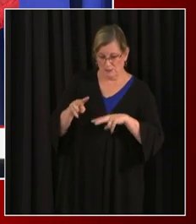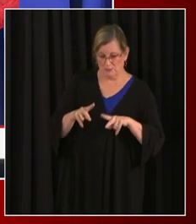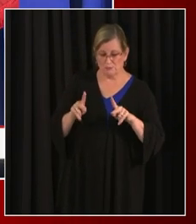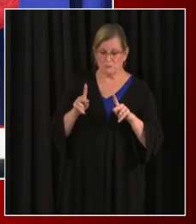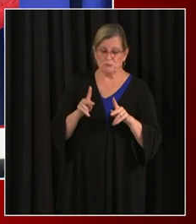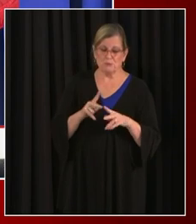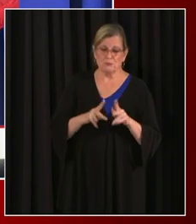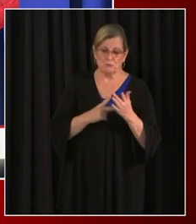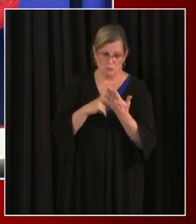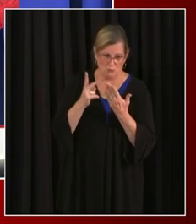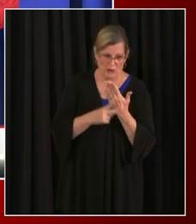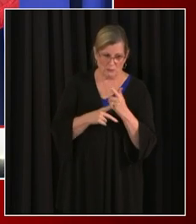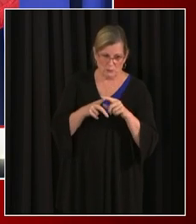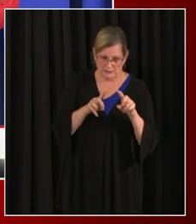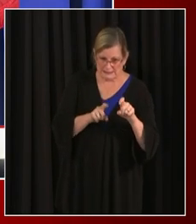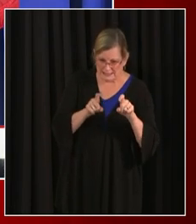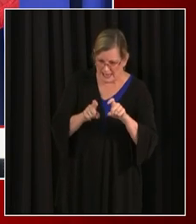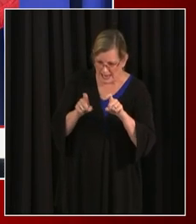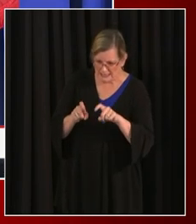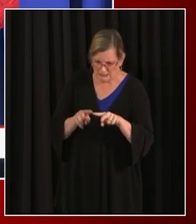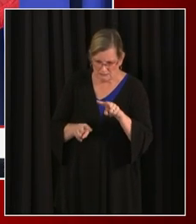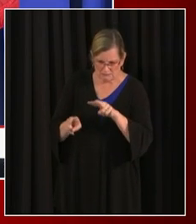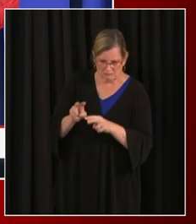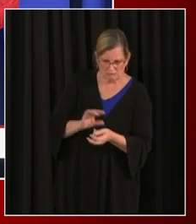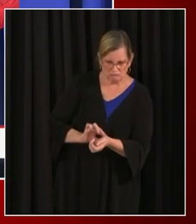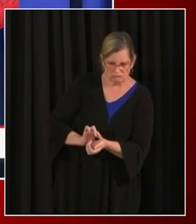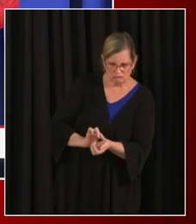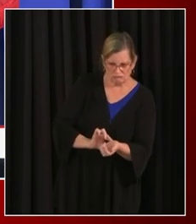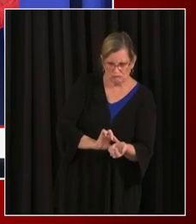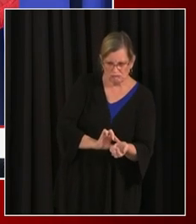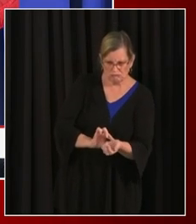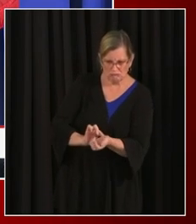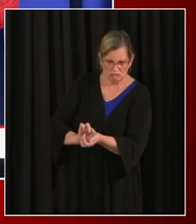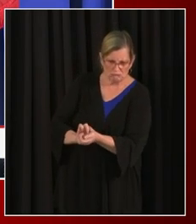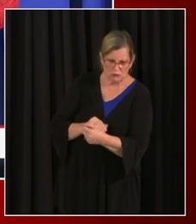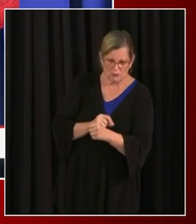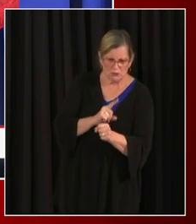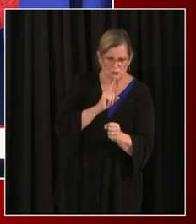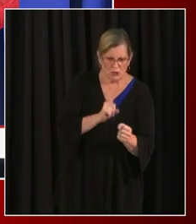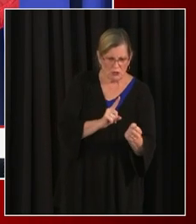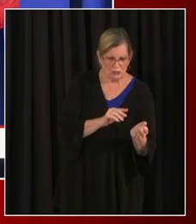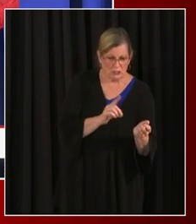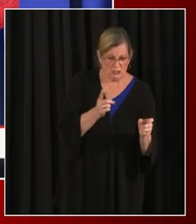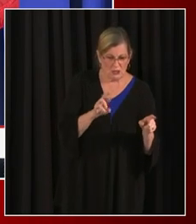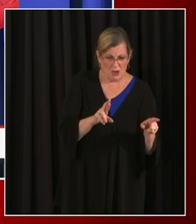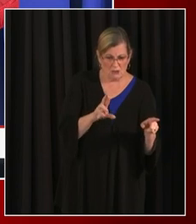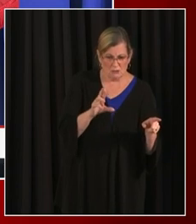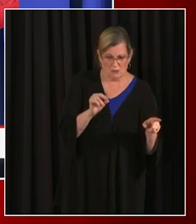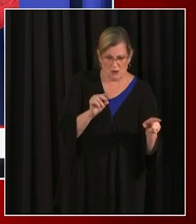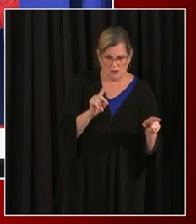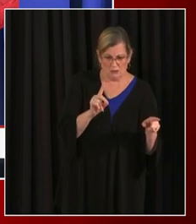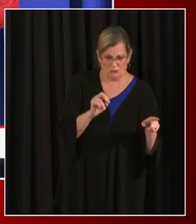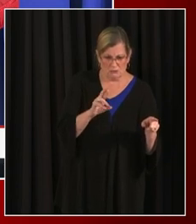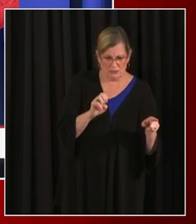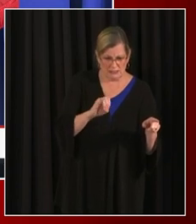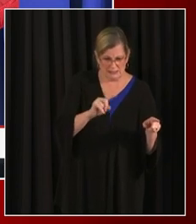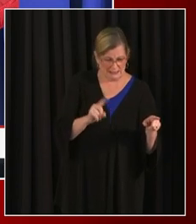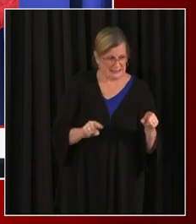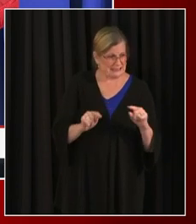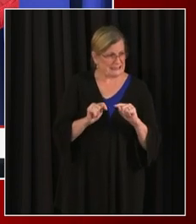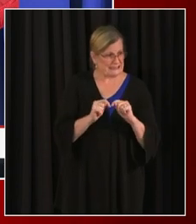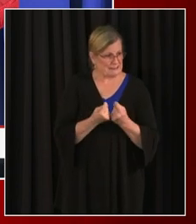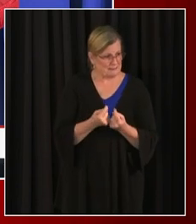venue? As you know, Homeland Security and Dr. Rodriguez and his team are responsible for our waiver process.